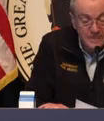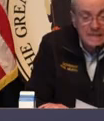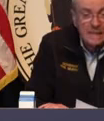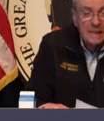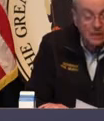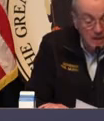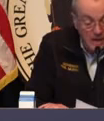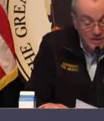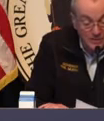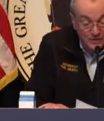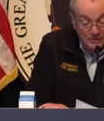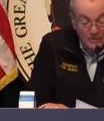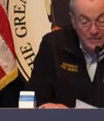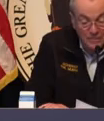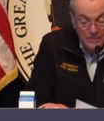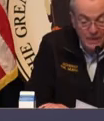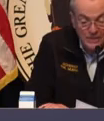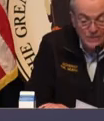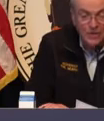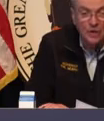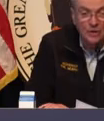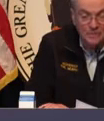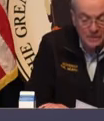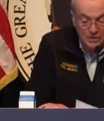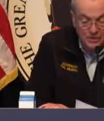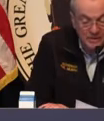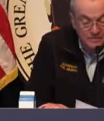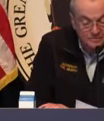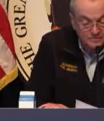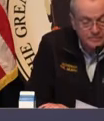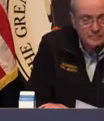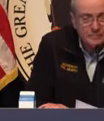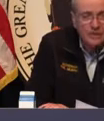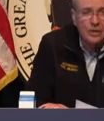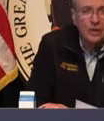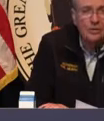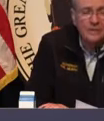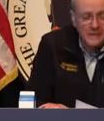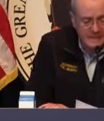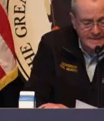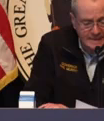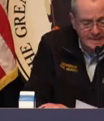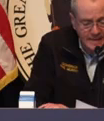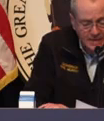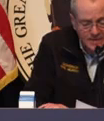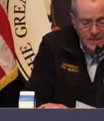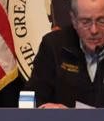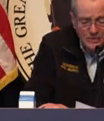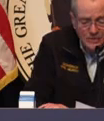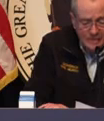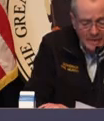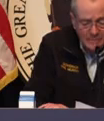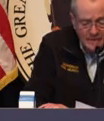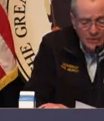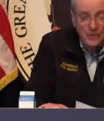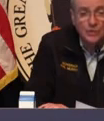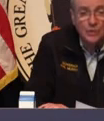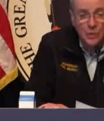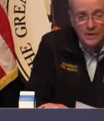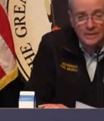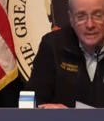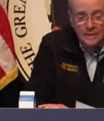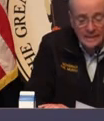lives. In our hospitals, the number of patients currently being treated for COVID-19 decreased again by